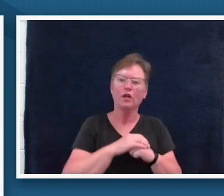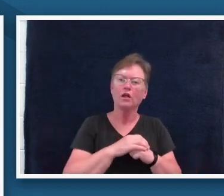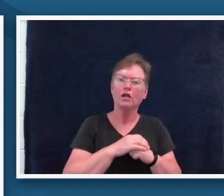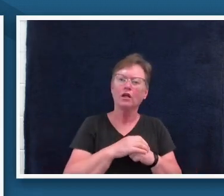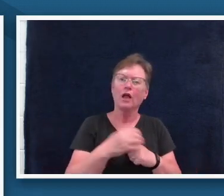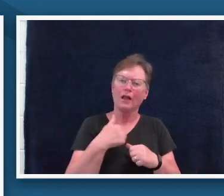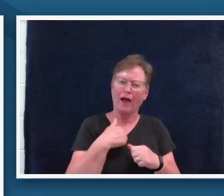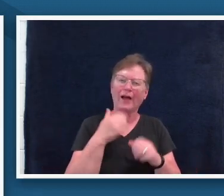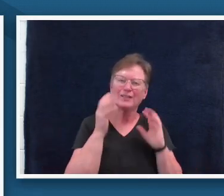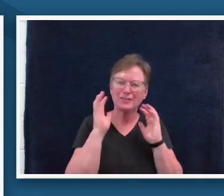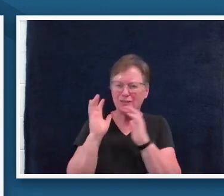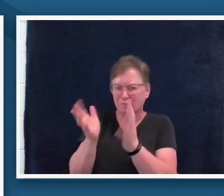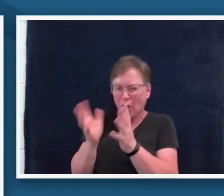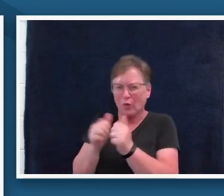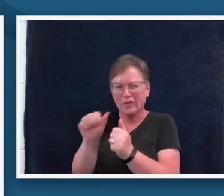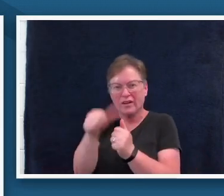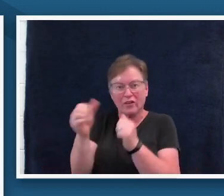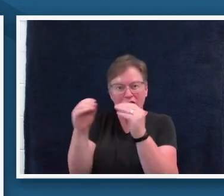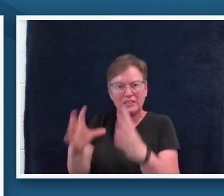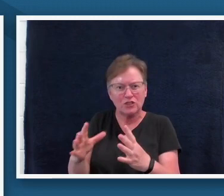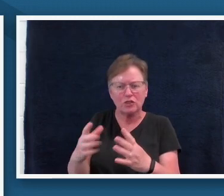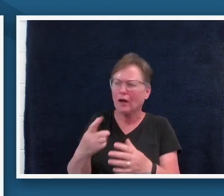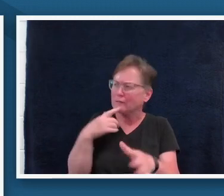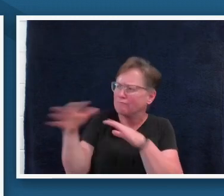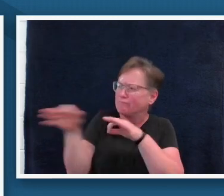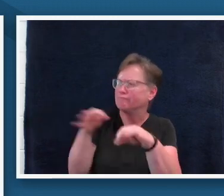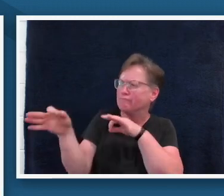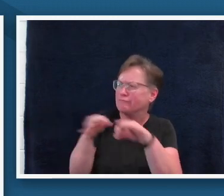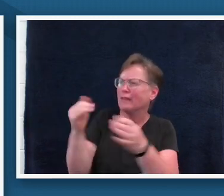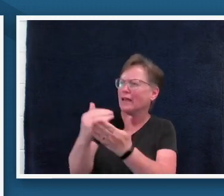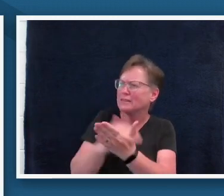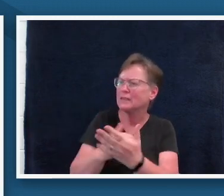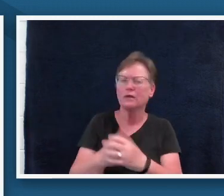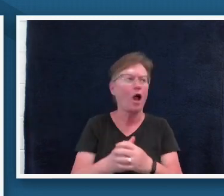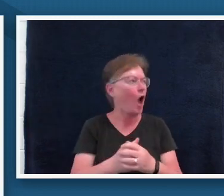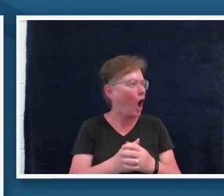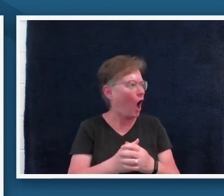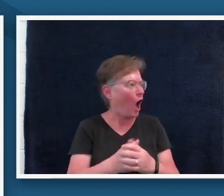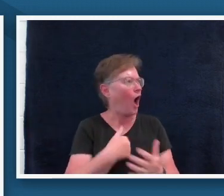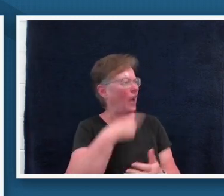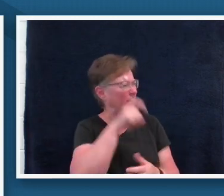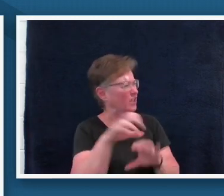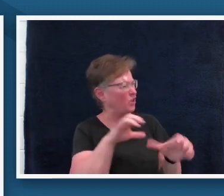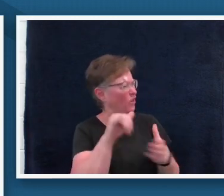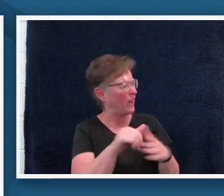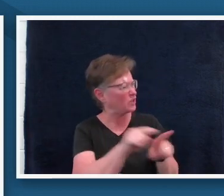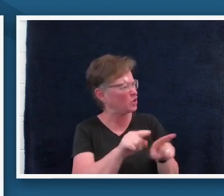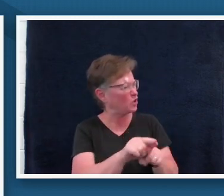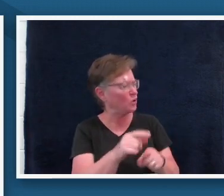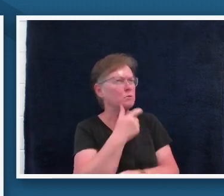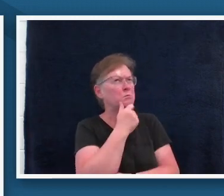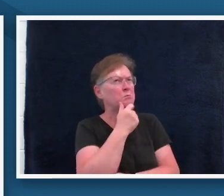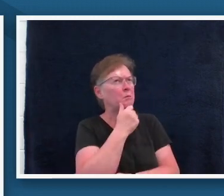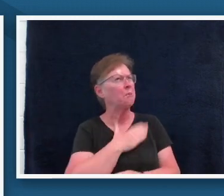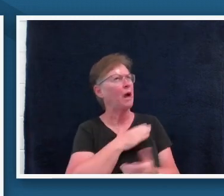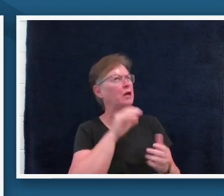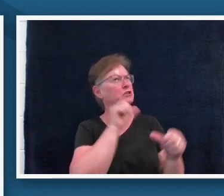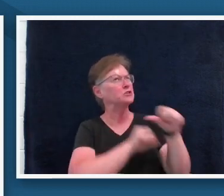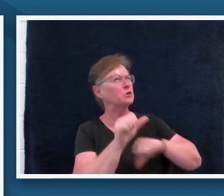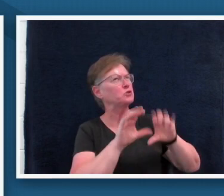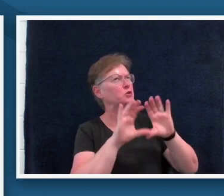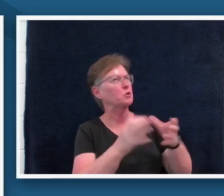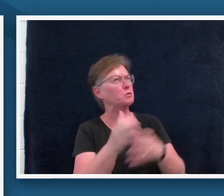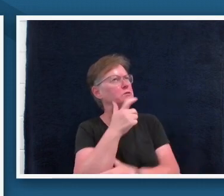with another teacher, and she was like, I need to do that too. What social groups do I belong to? So when I think about